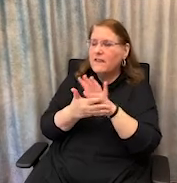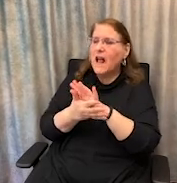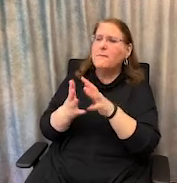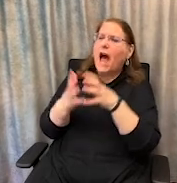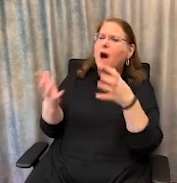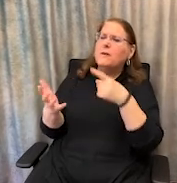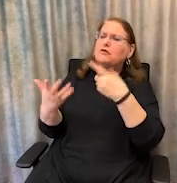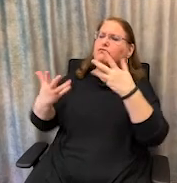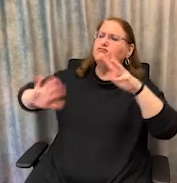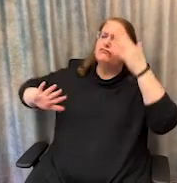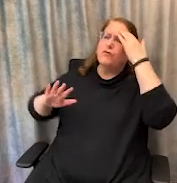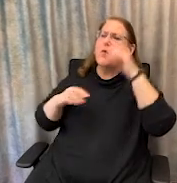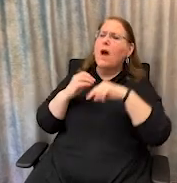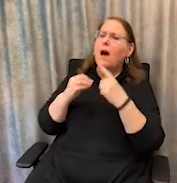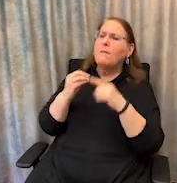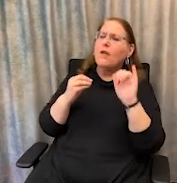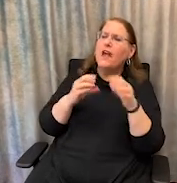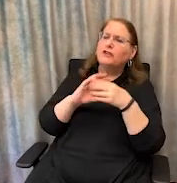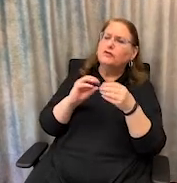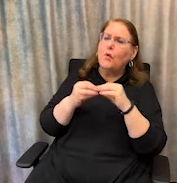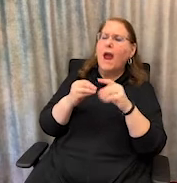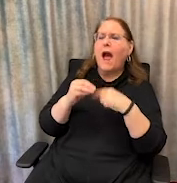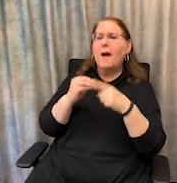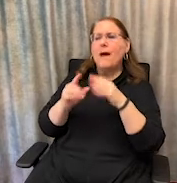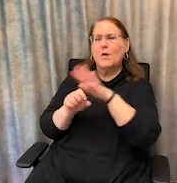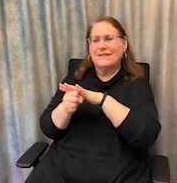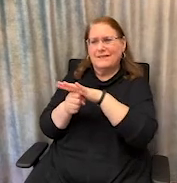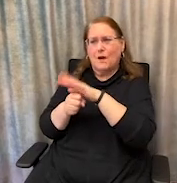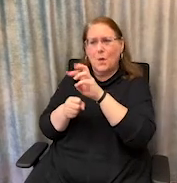knew about the story, about wedding.